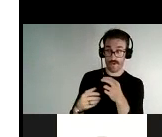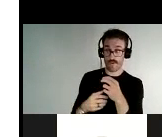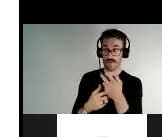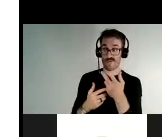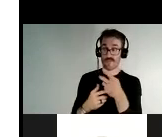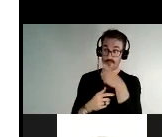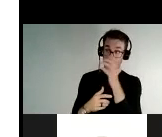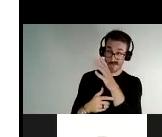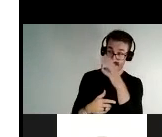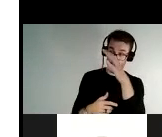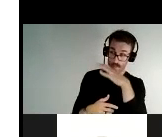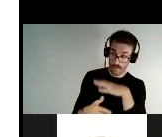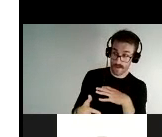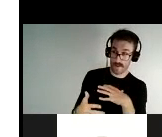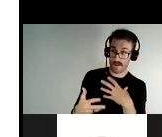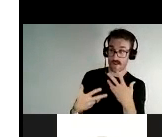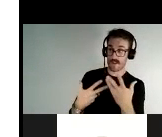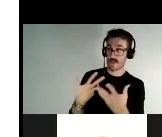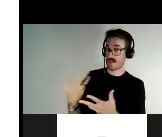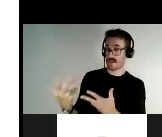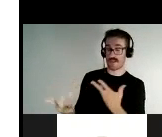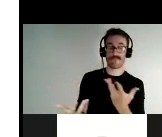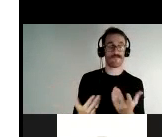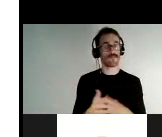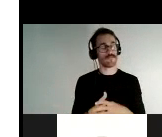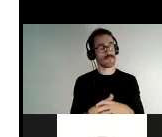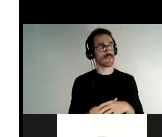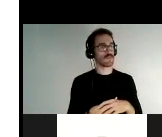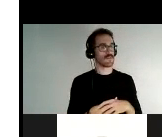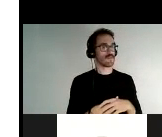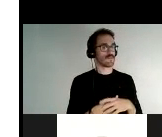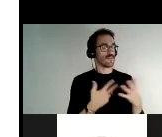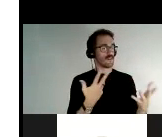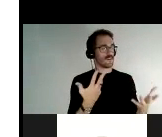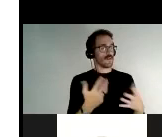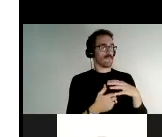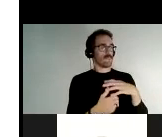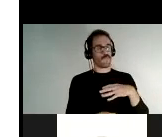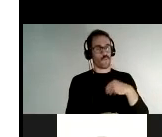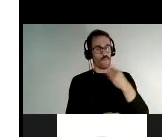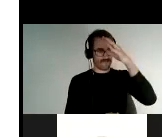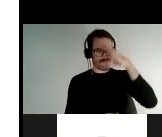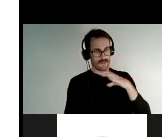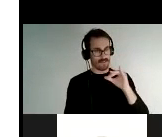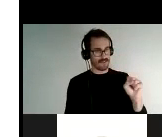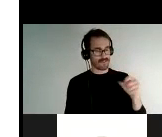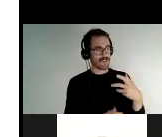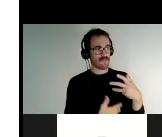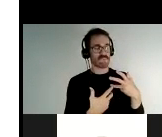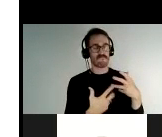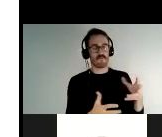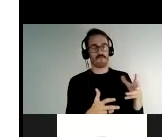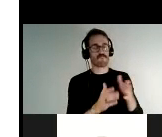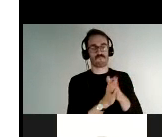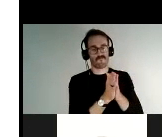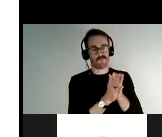that you're a woman identified? They have no interest or use for women generally, has